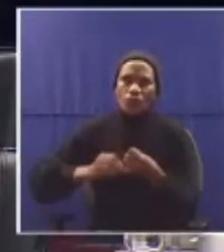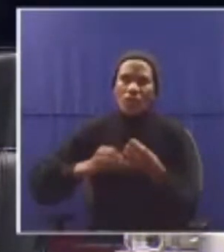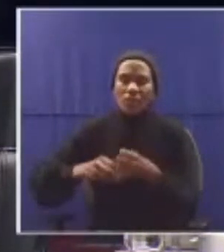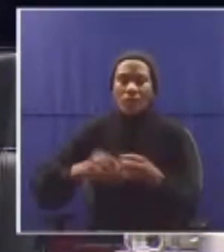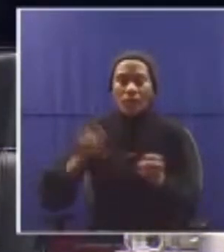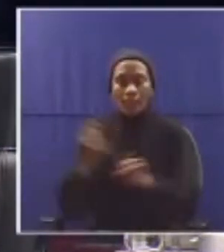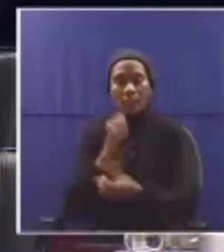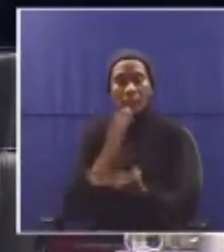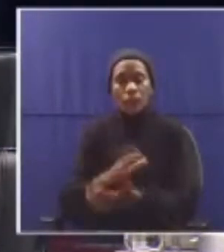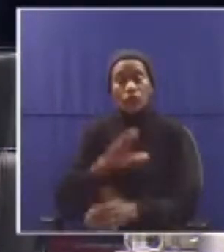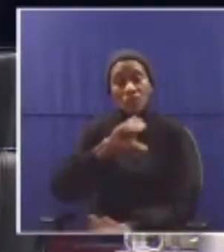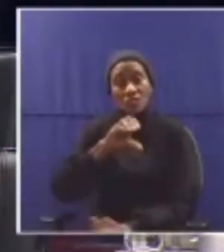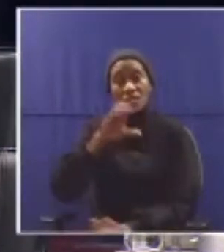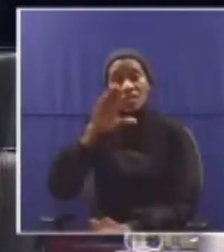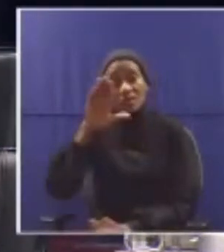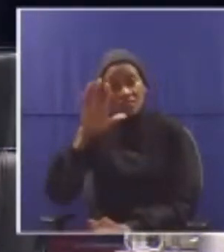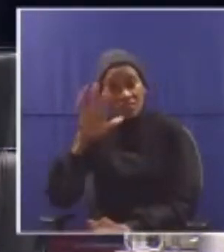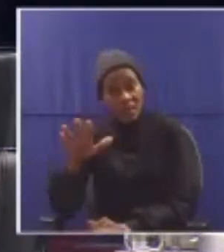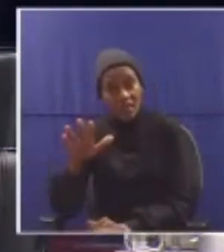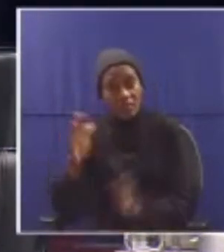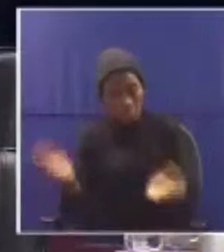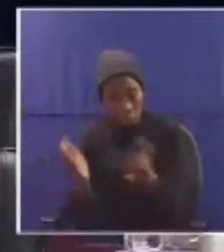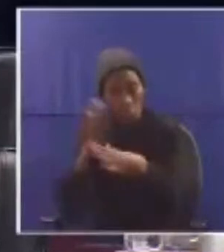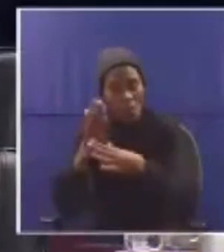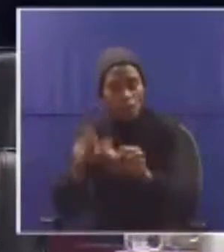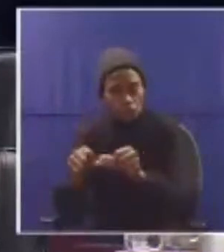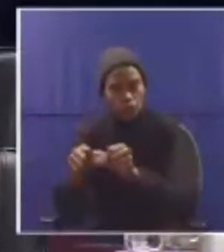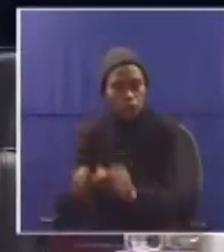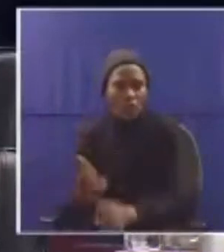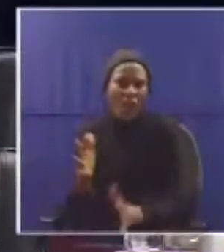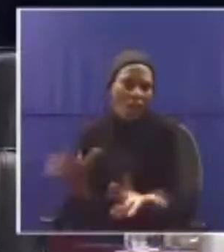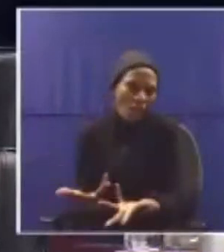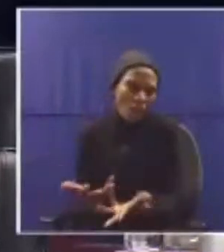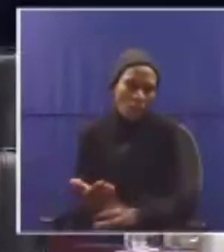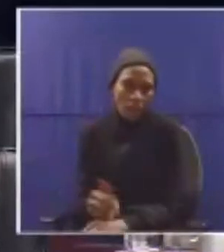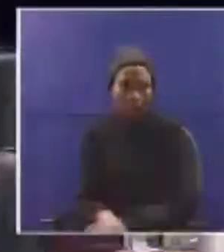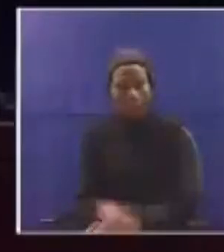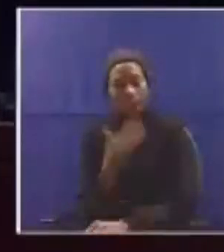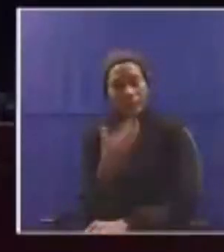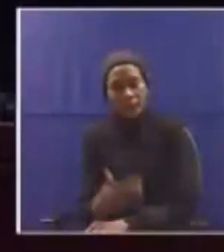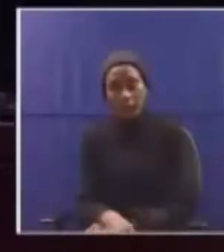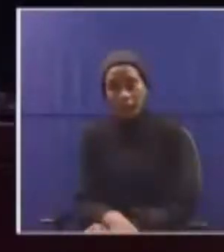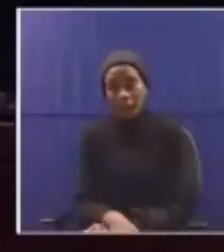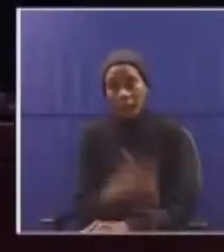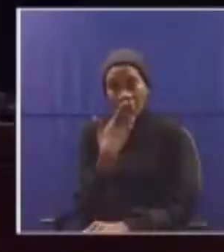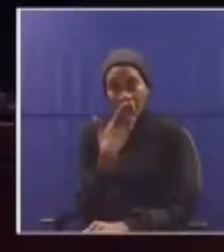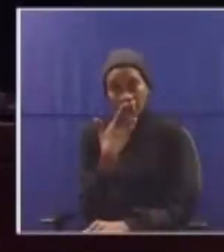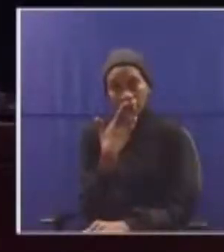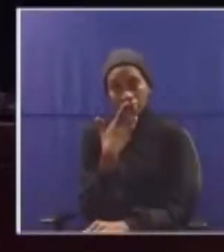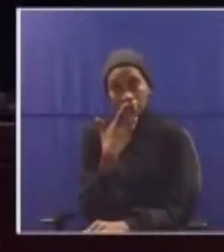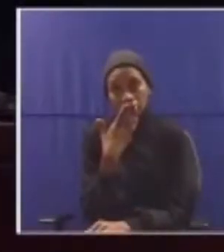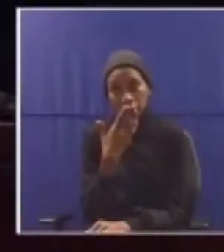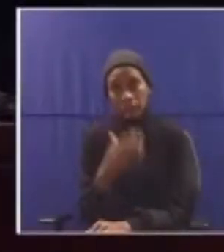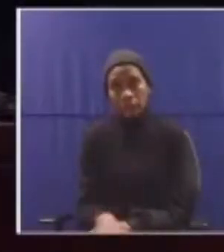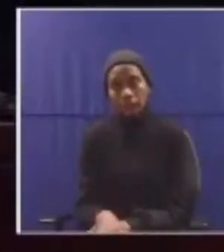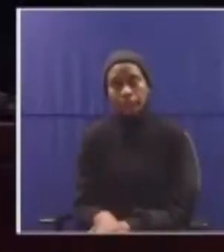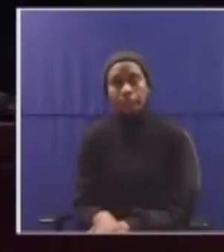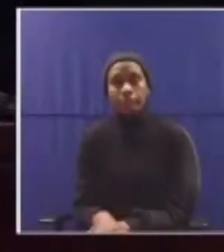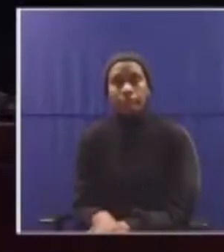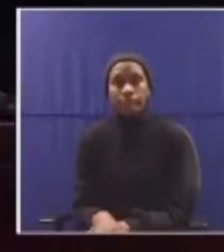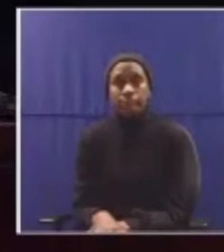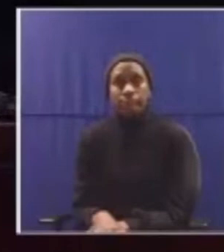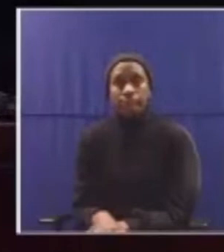C5 as the Deputy President has highlighted? Thank you. Thank you, Honorable Chabane. The Honorable Deputy